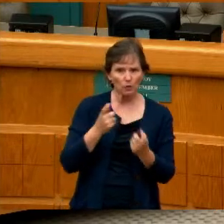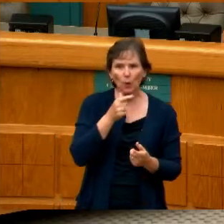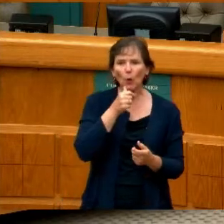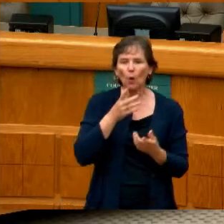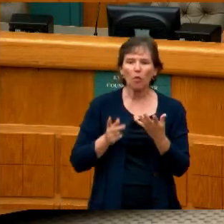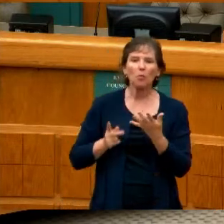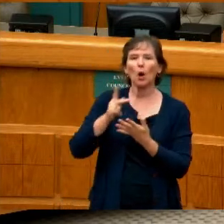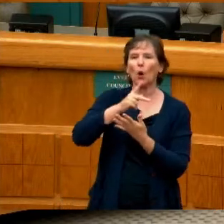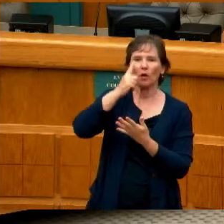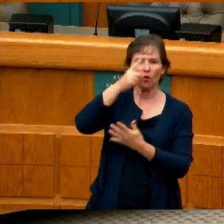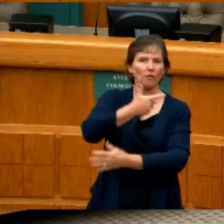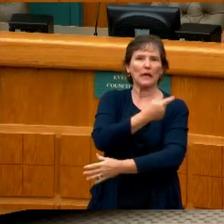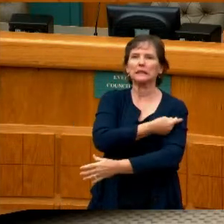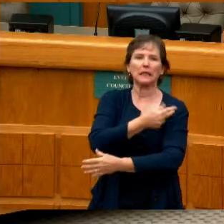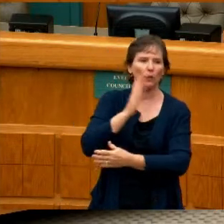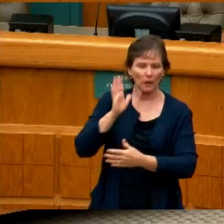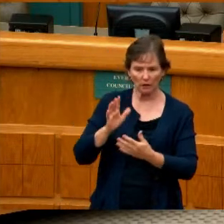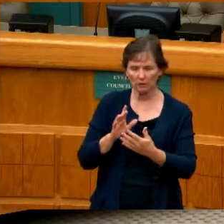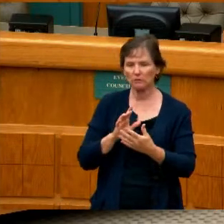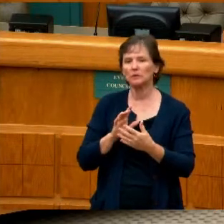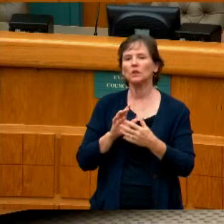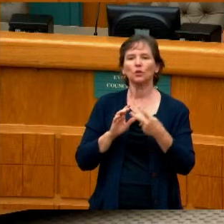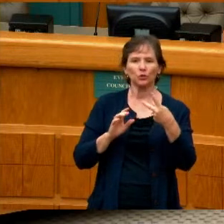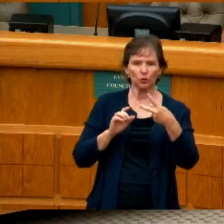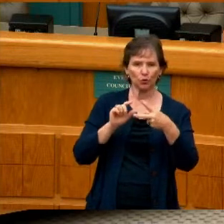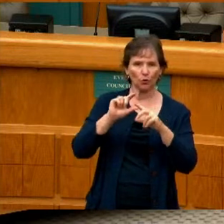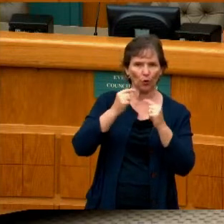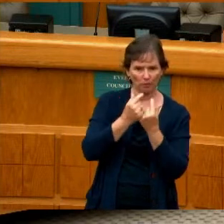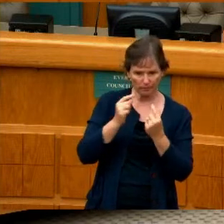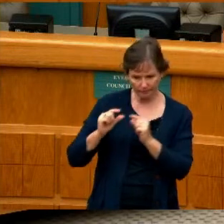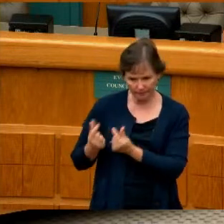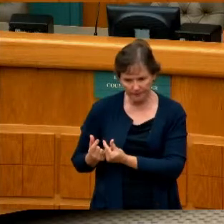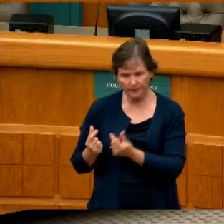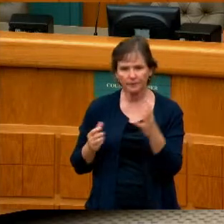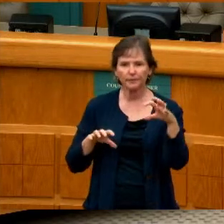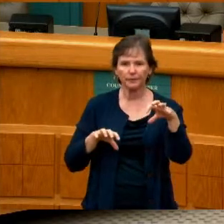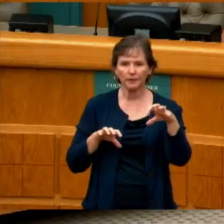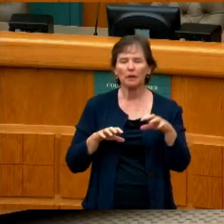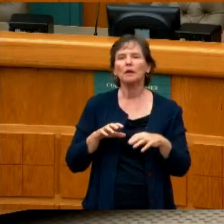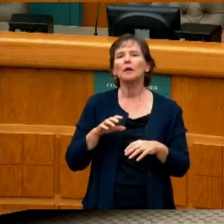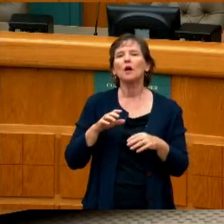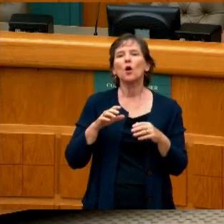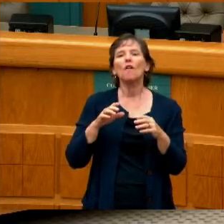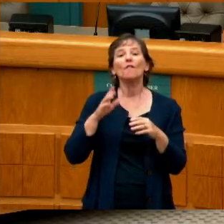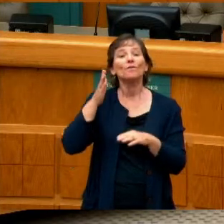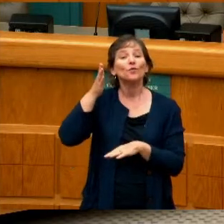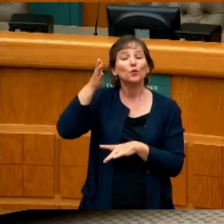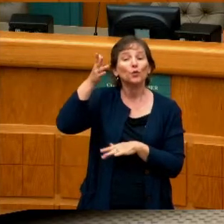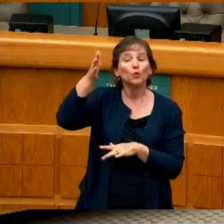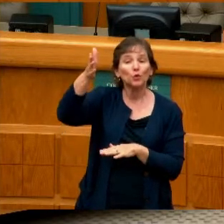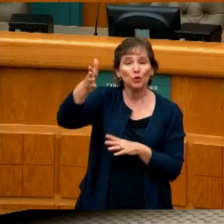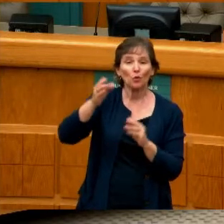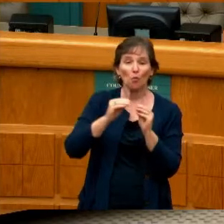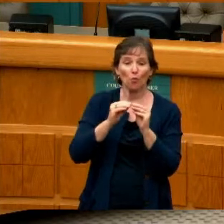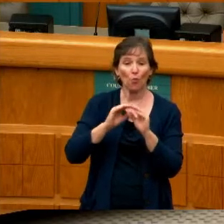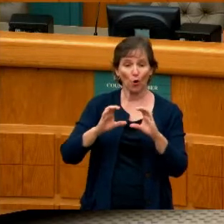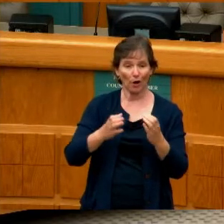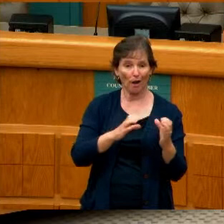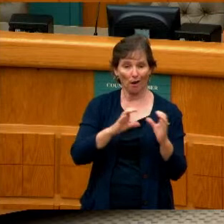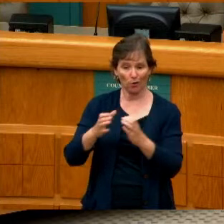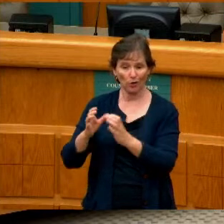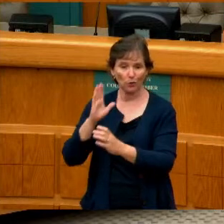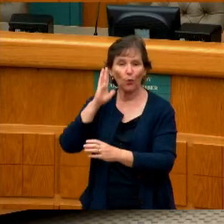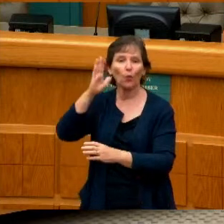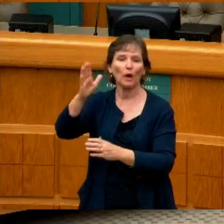So those are the priority groups currently listed. Everybody's been asking us who are the priority groups. Those are the first group of priority. They